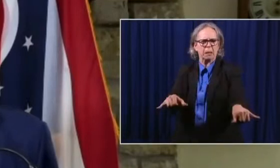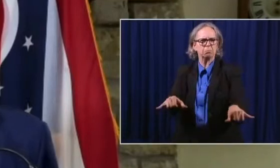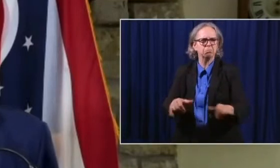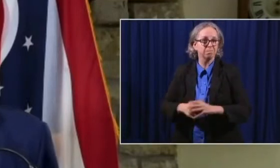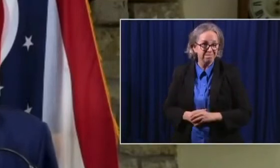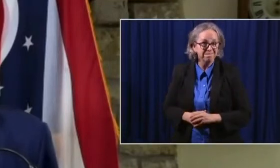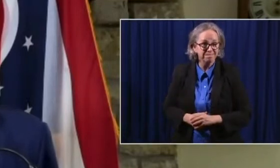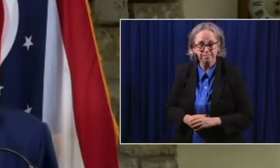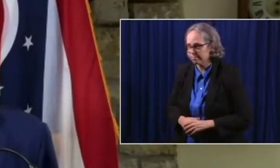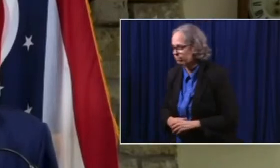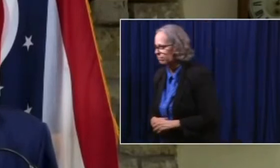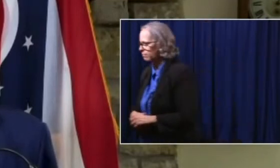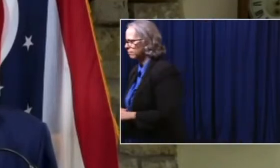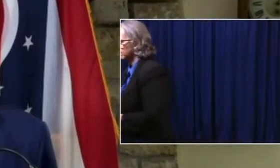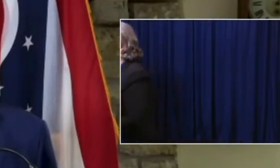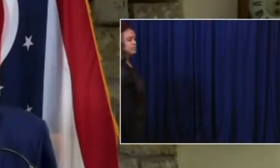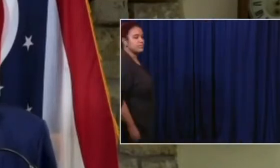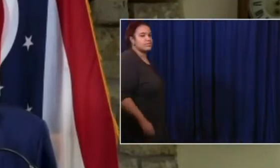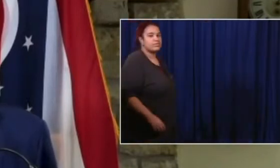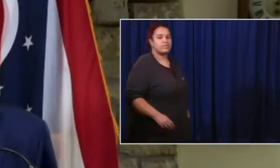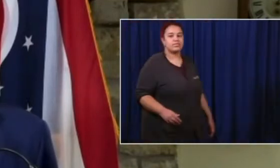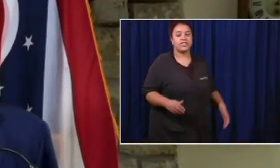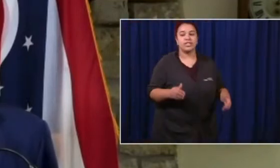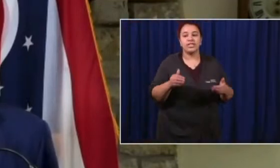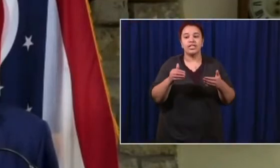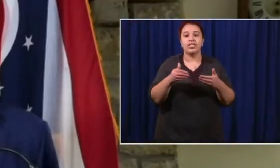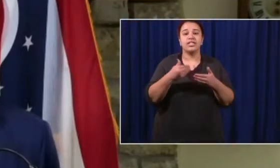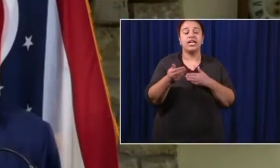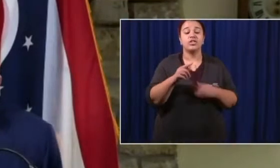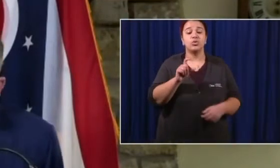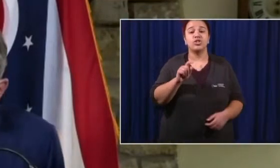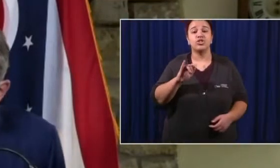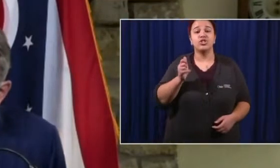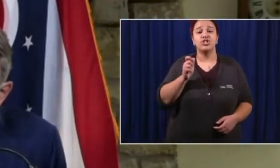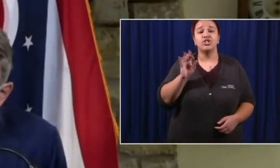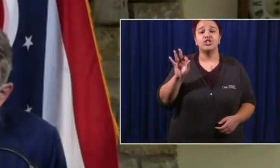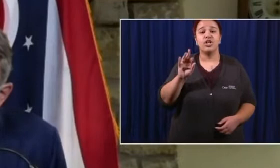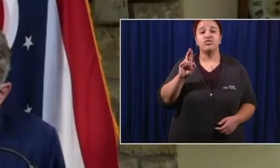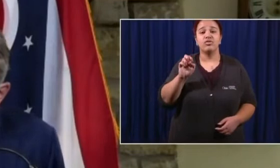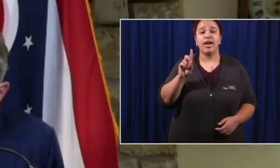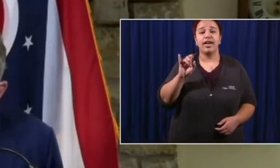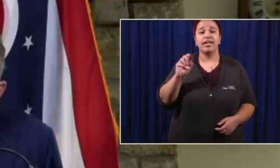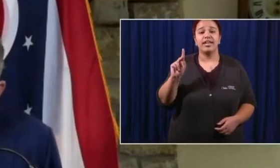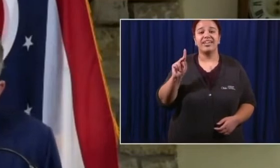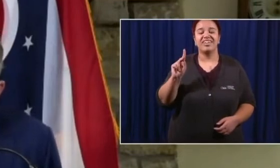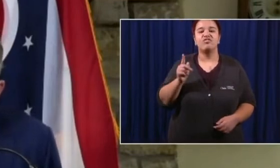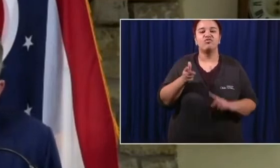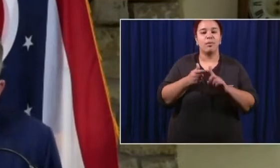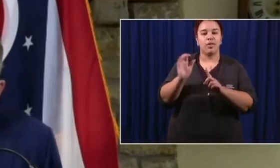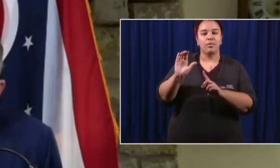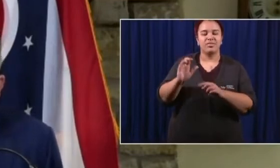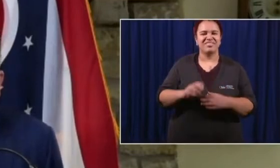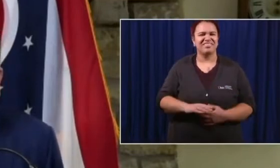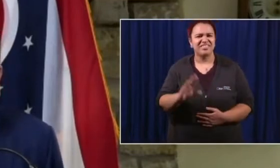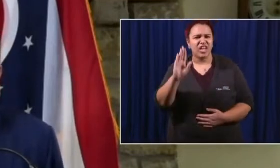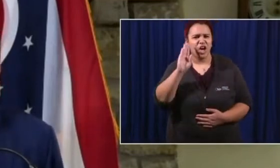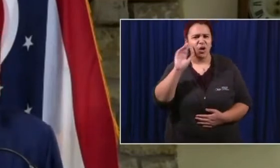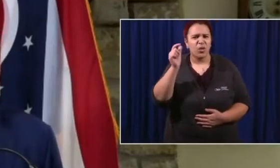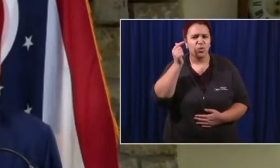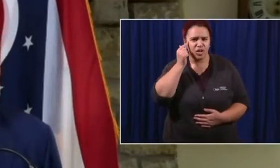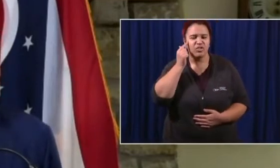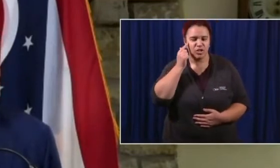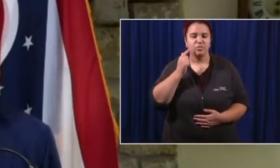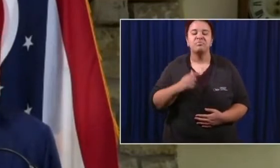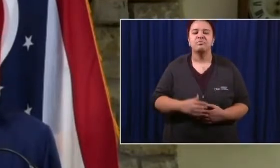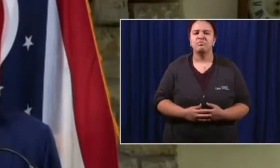Next question is from Jeff Reddick at WSYX in Columbus. Hi, Governor. 2 things. Quickly, I wonder